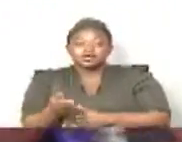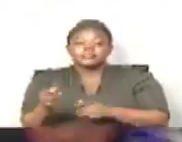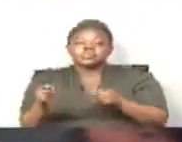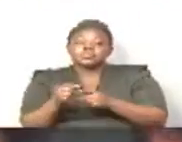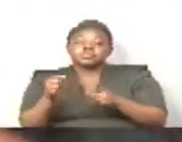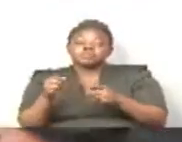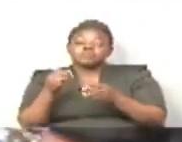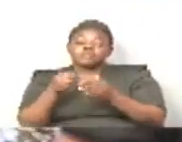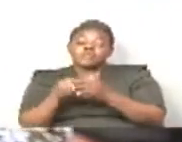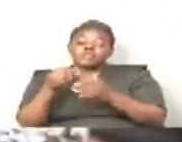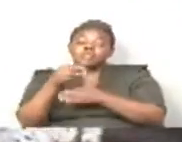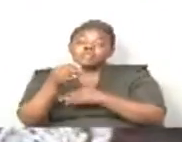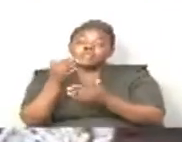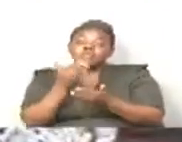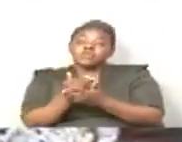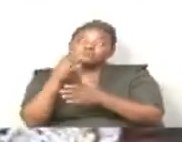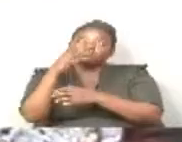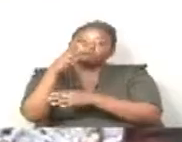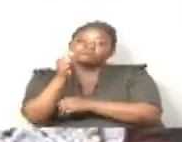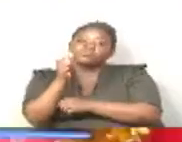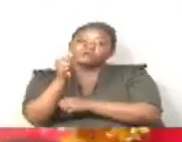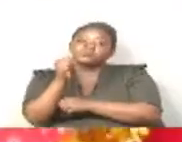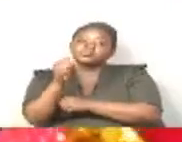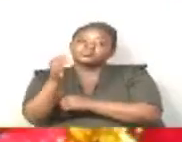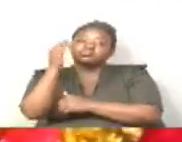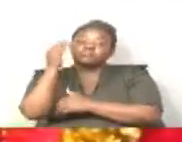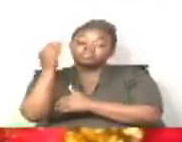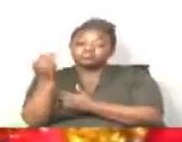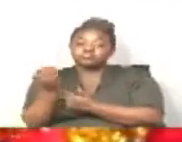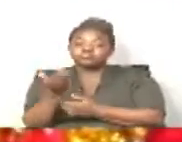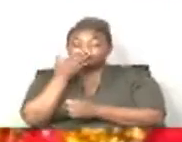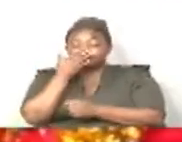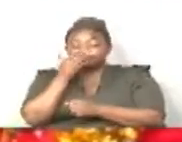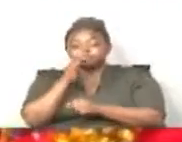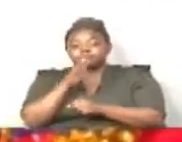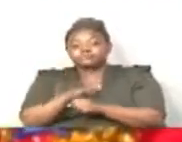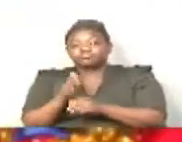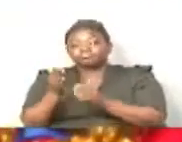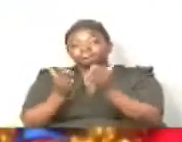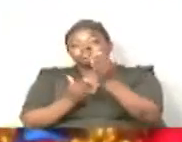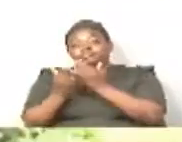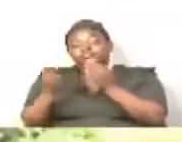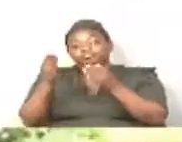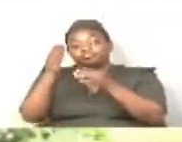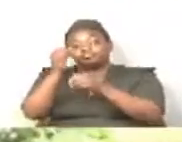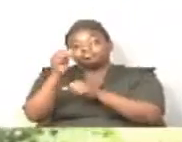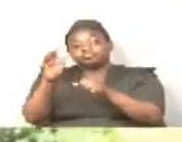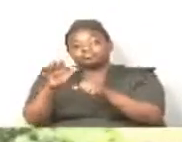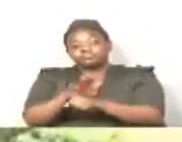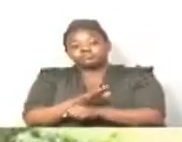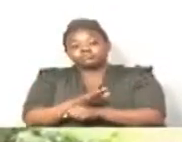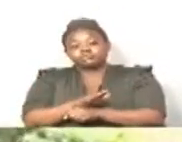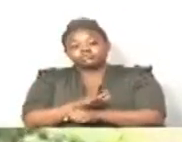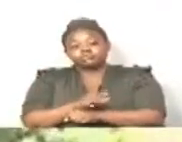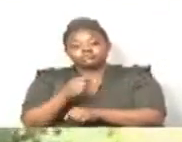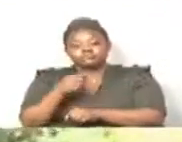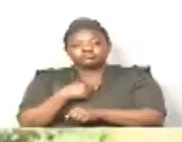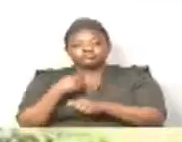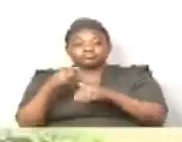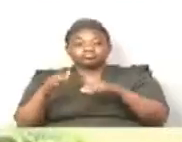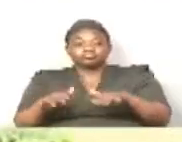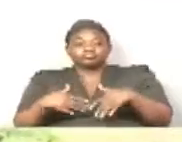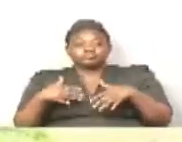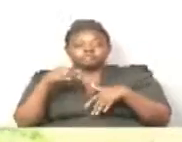Era basabye bulijjo okwekwasa Katonda abatikiddwa basuubiza okuweereza n'obwesimbu. Banaye ndi musanyufu